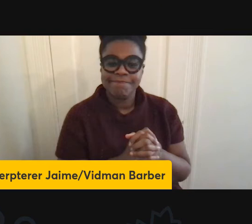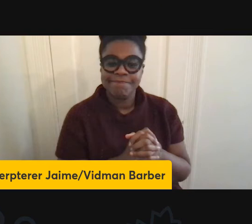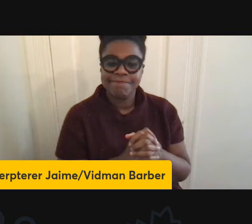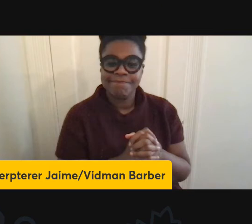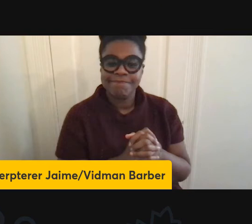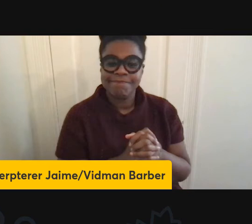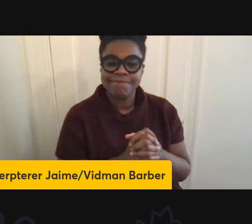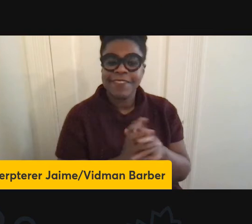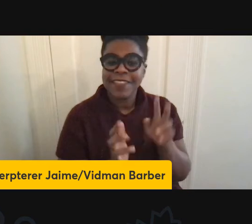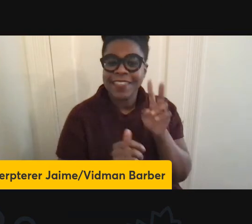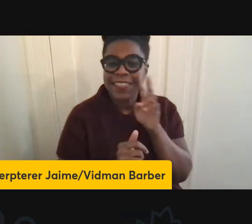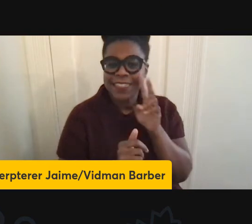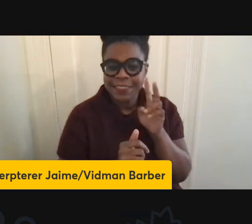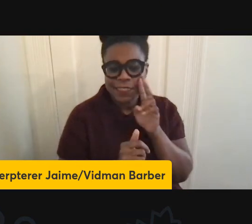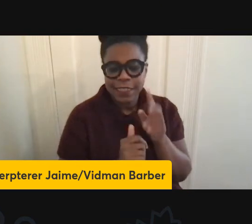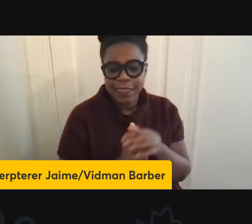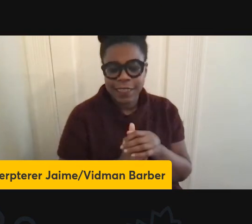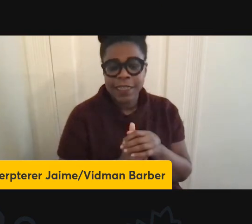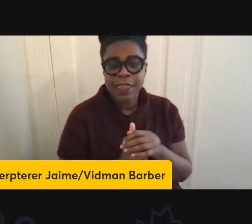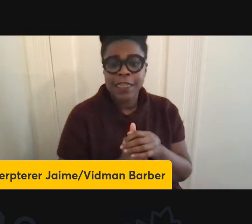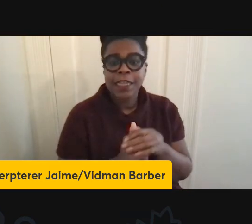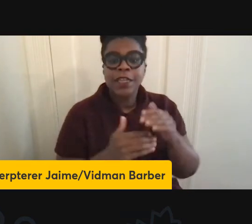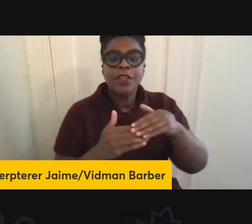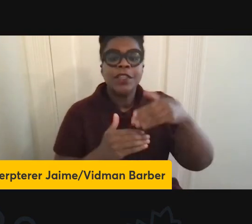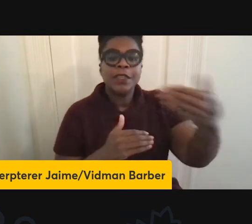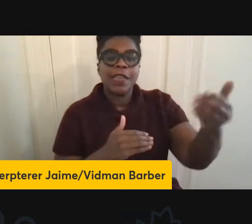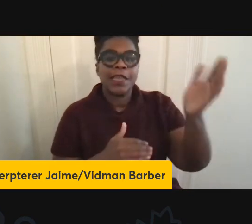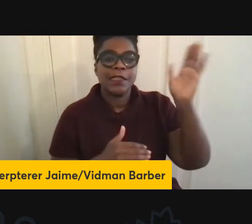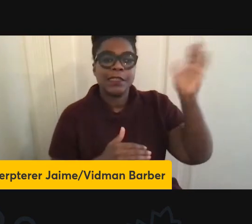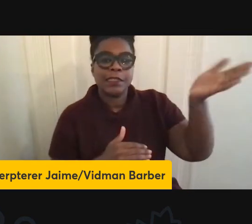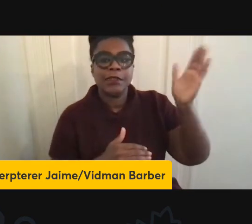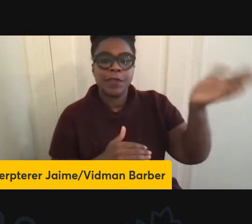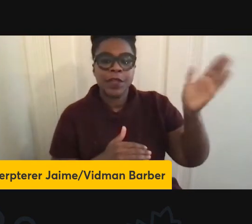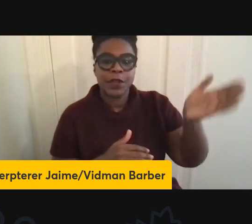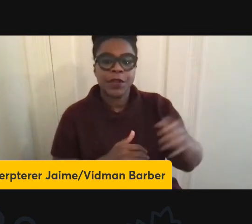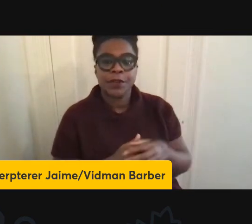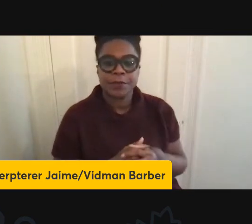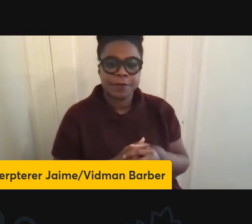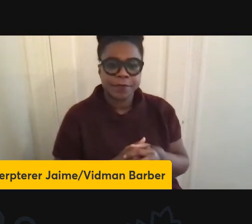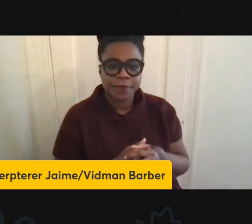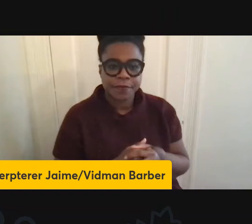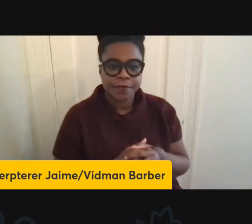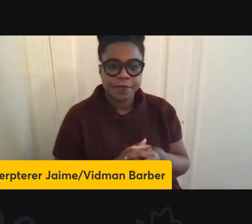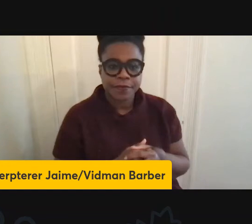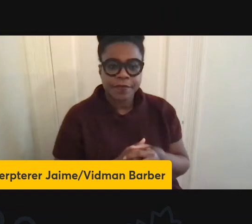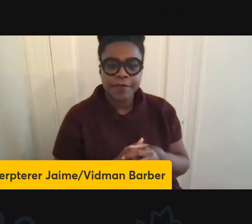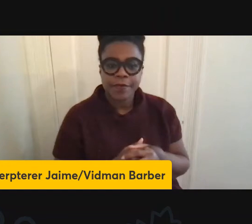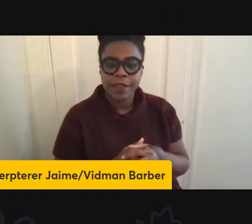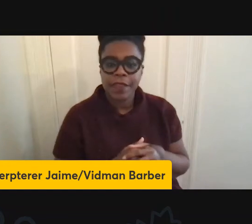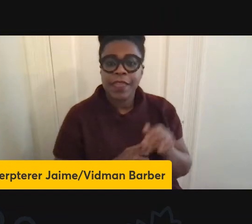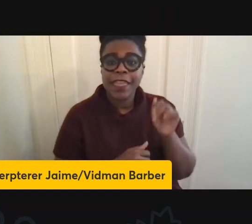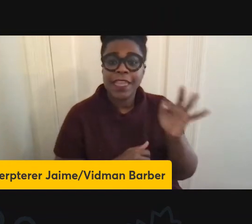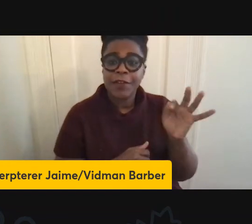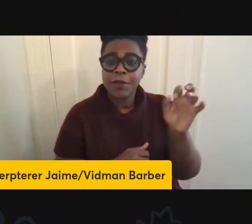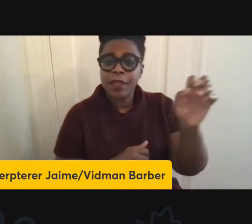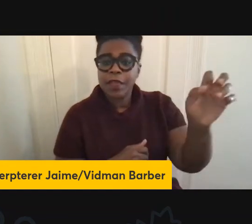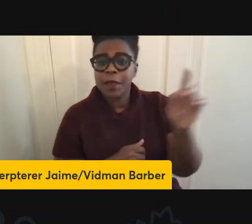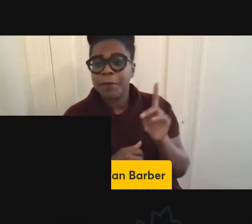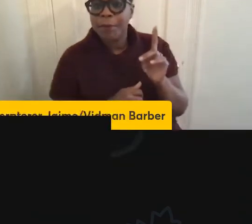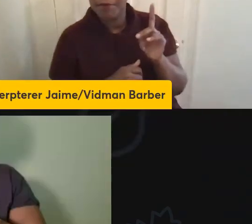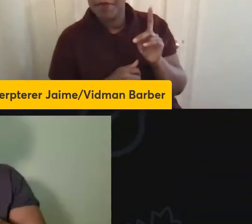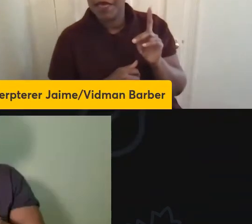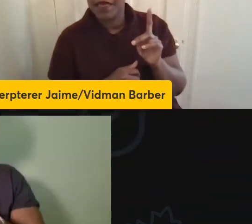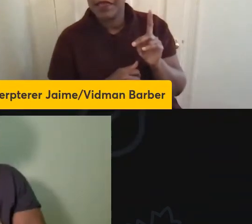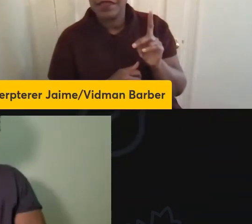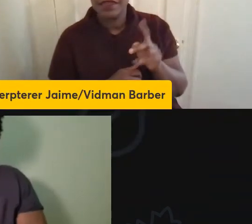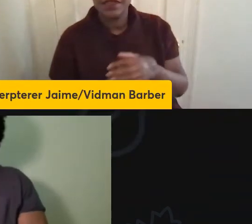Let's see. I think we're gonna move to the next speaker and see if we come back to Dr.